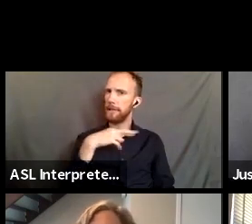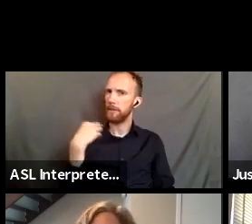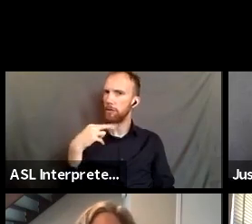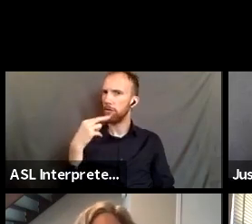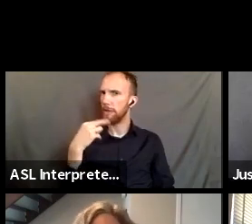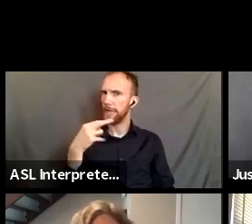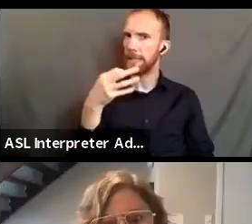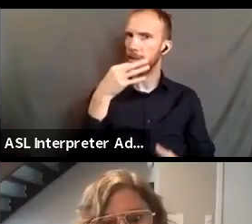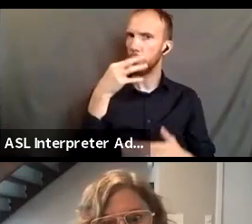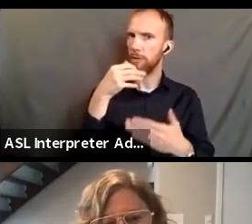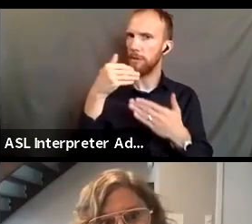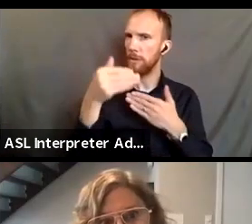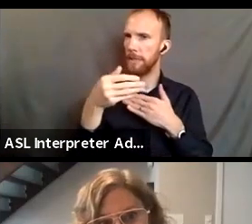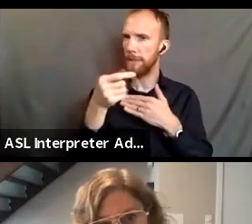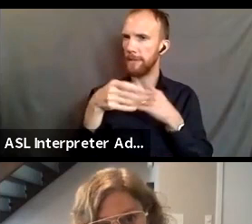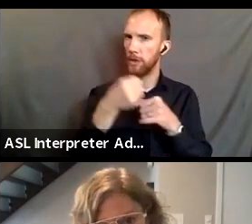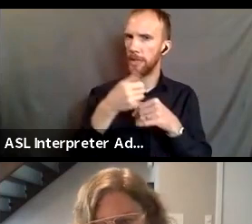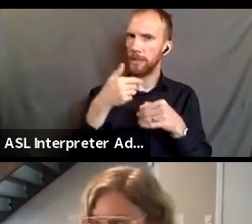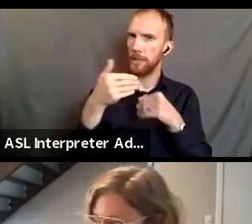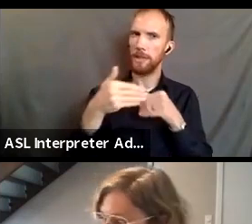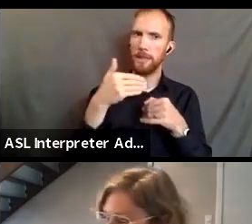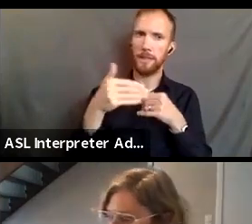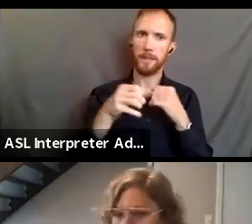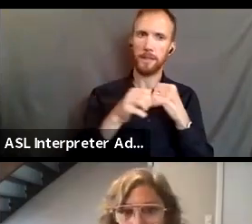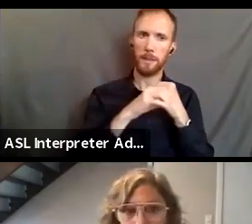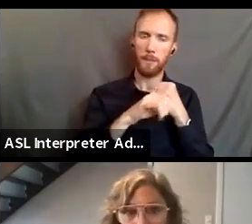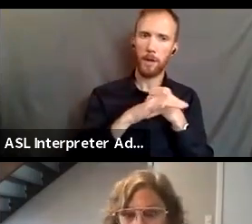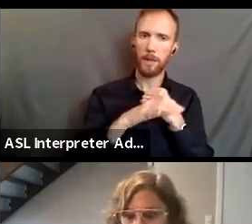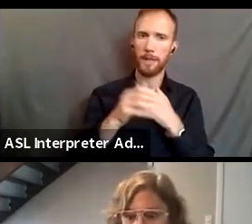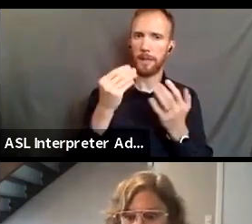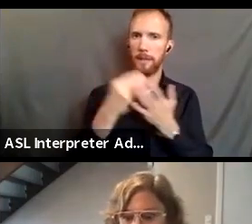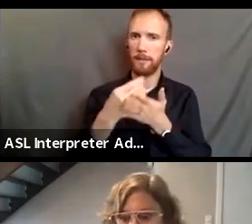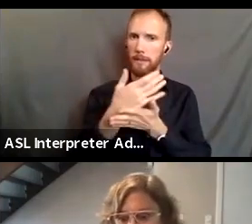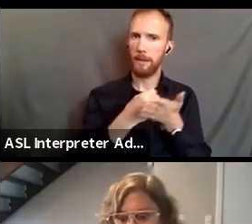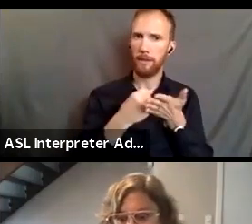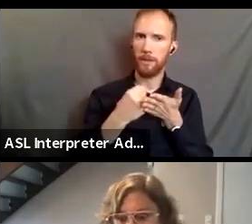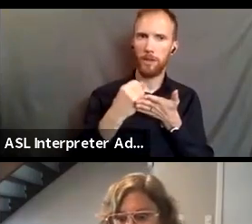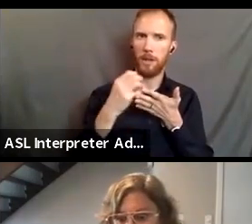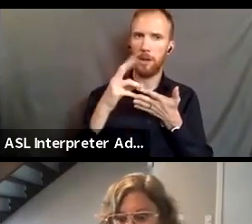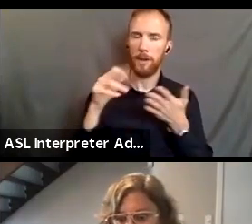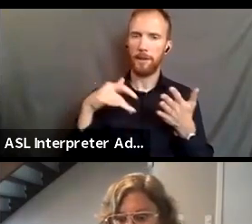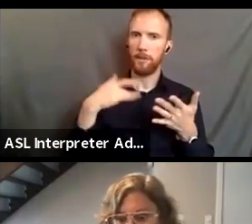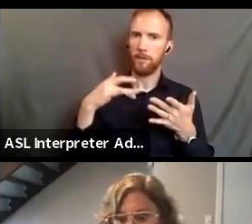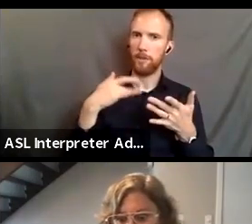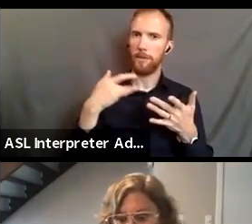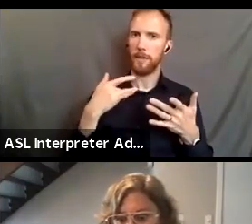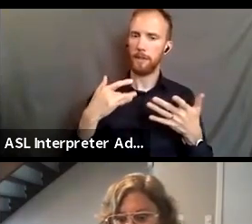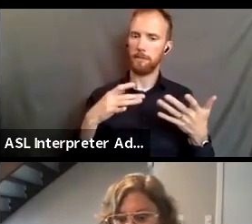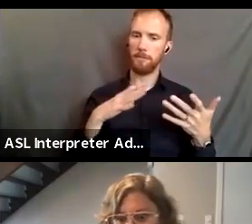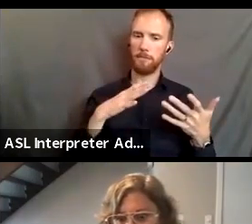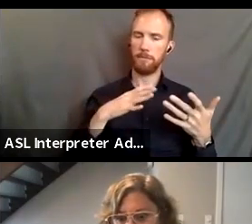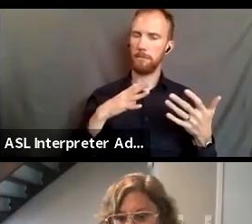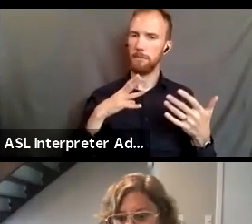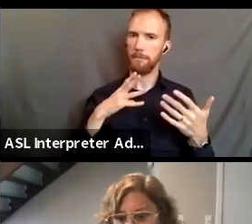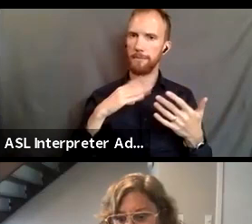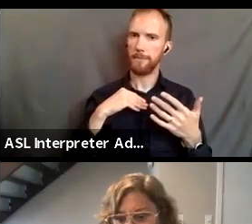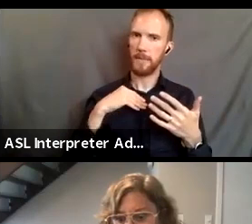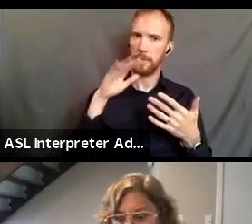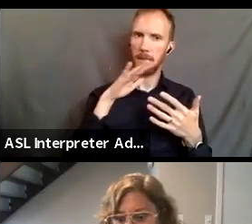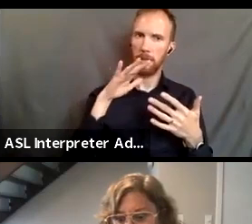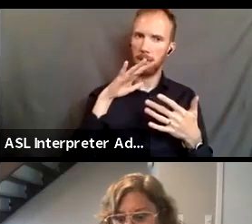or on the revenue side or do you feel pretty comfortable with the projected roughly